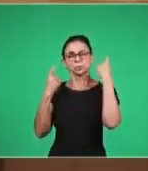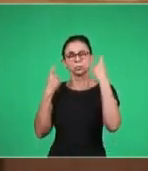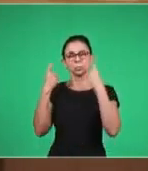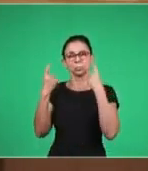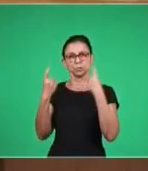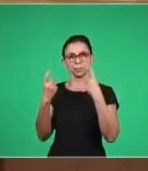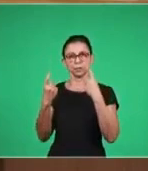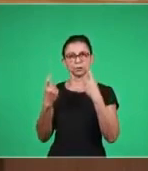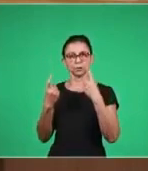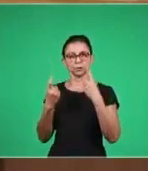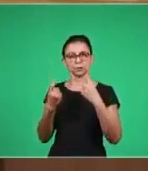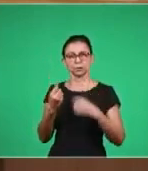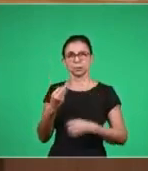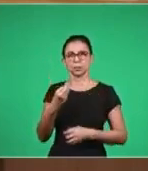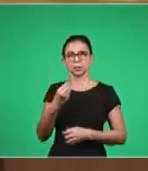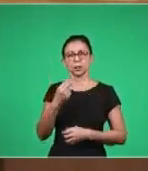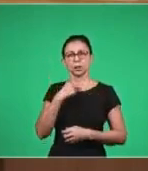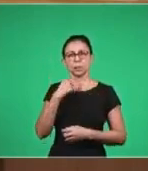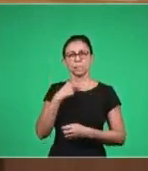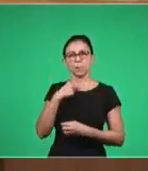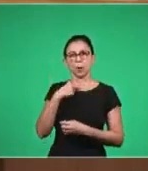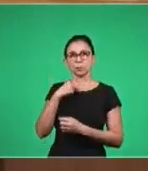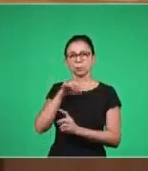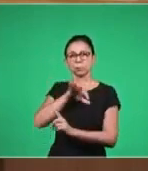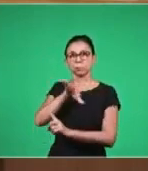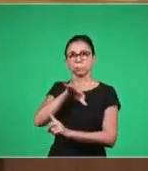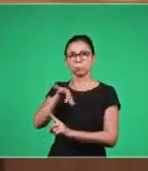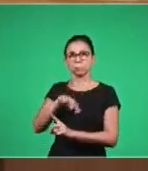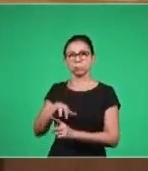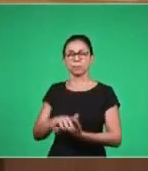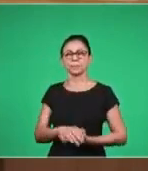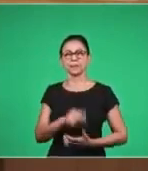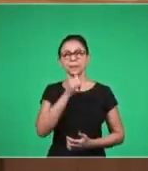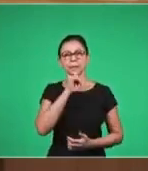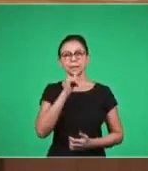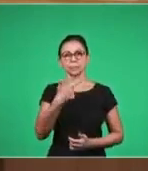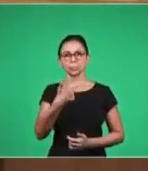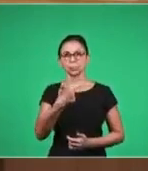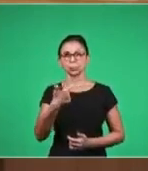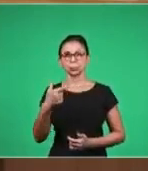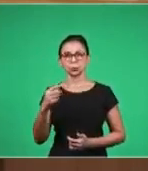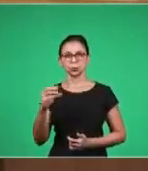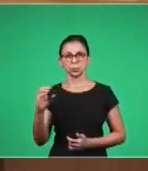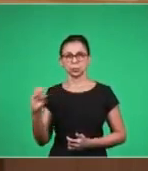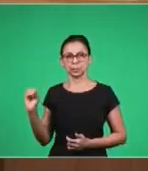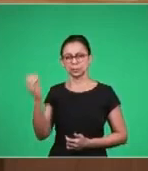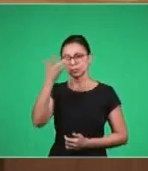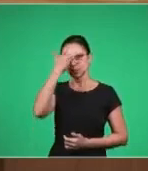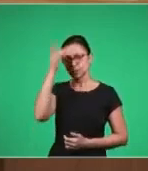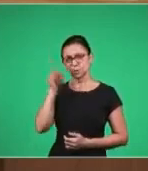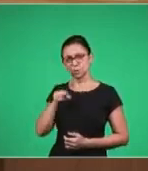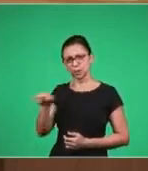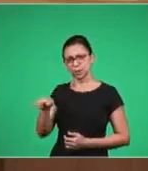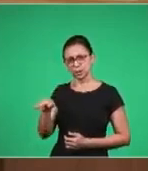So during this period, we can't do whatever we want. We have to have reverence and we have to respect.